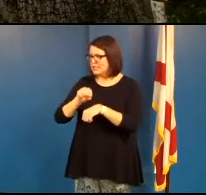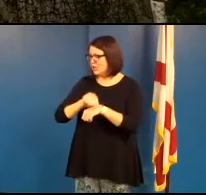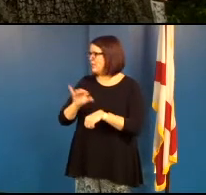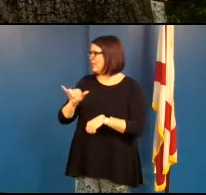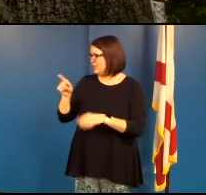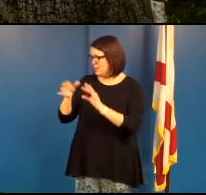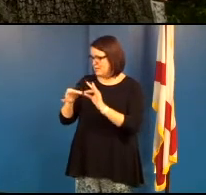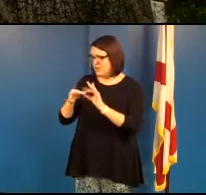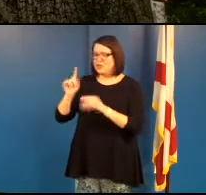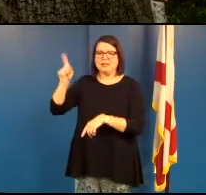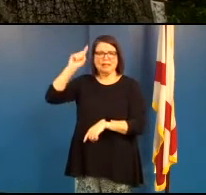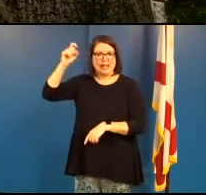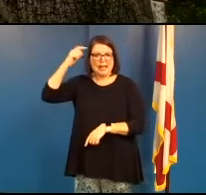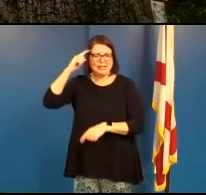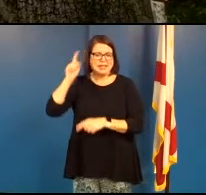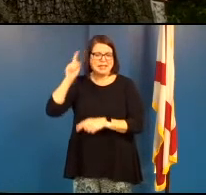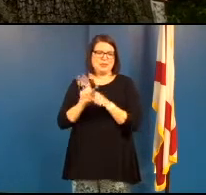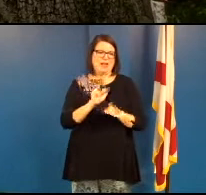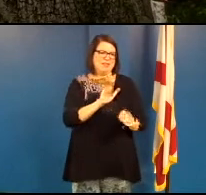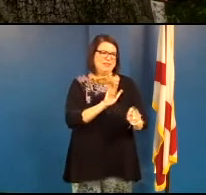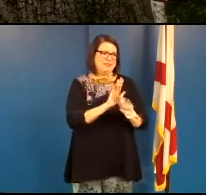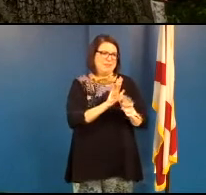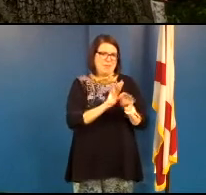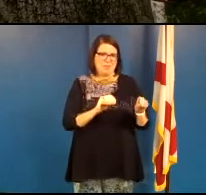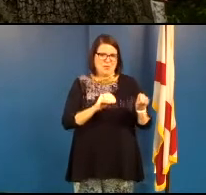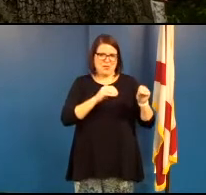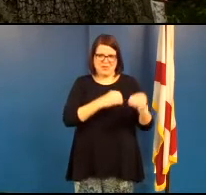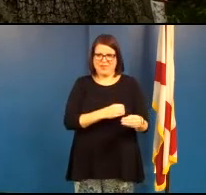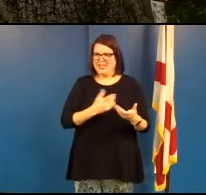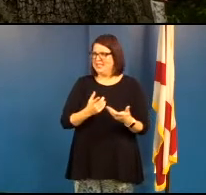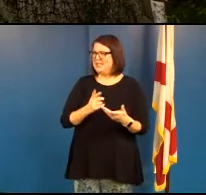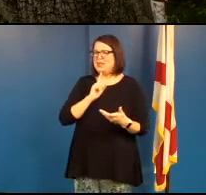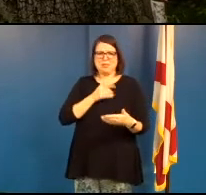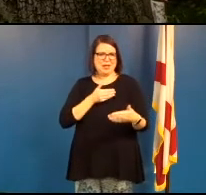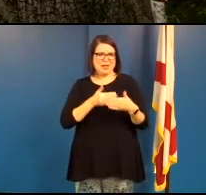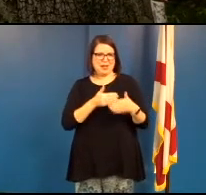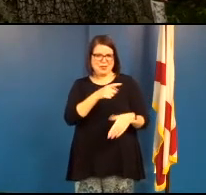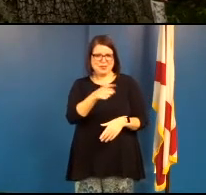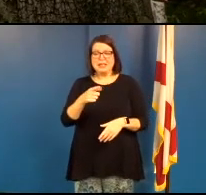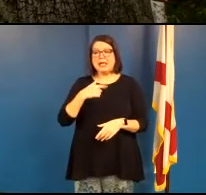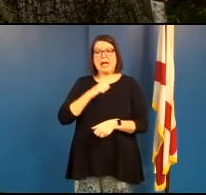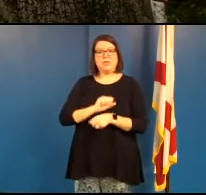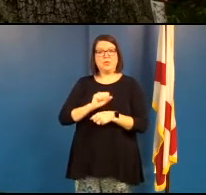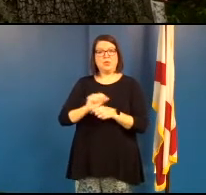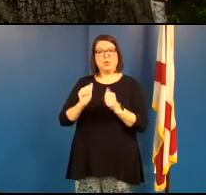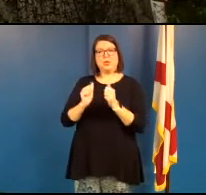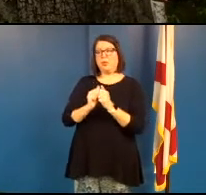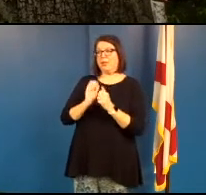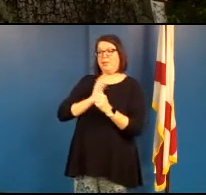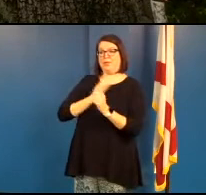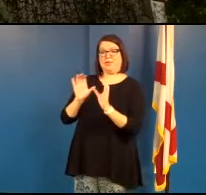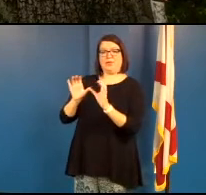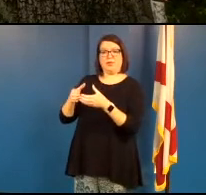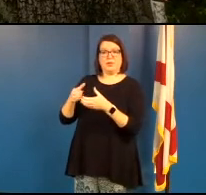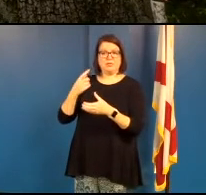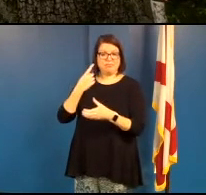office as well that's managed by my partner, Justin Day, so not too far from y'all. I've been with the firm 10 years and have quite a